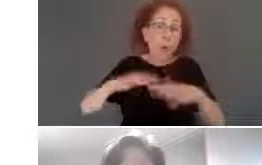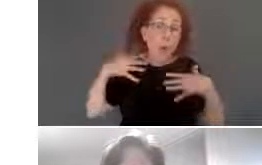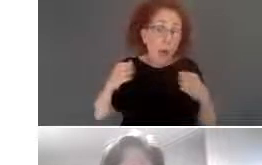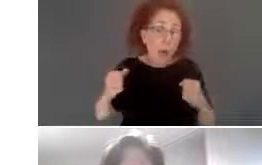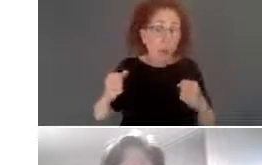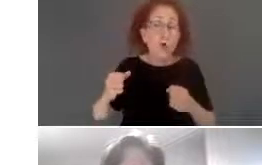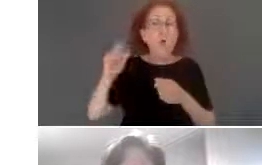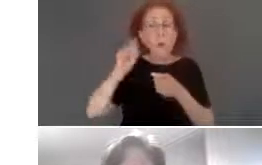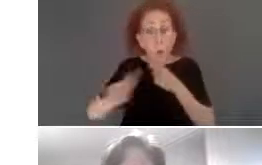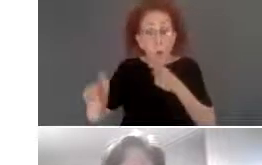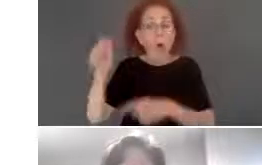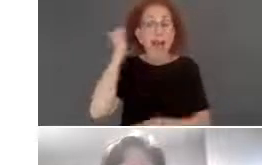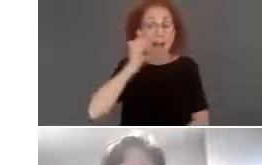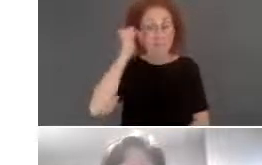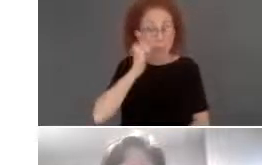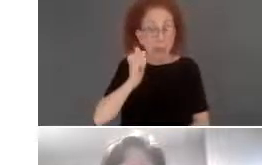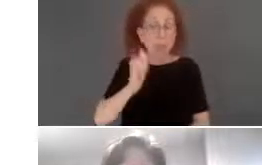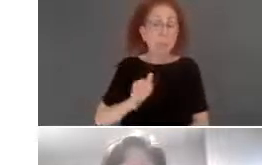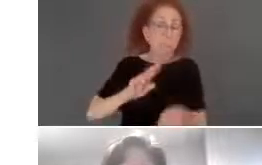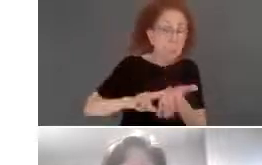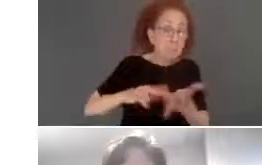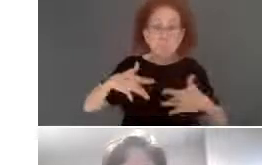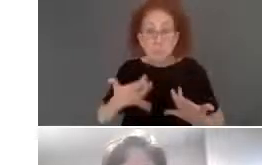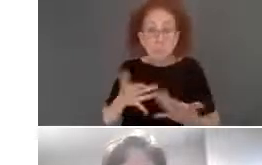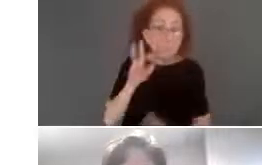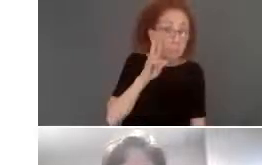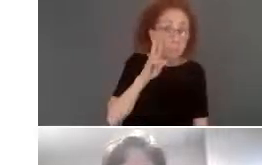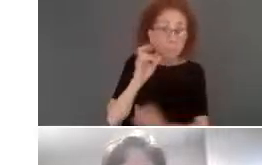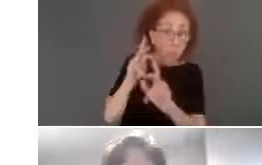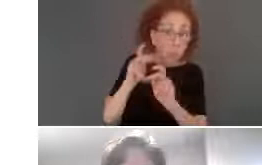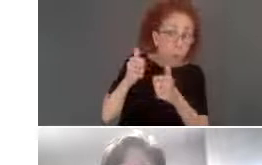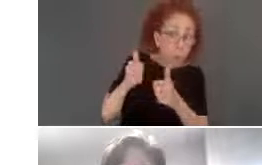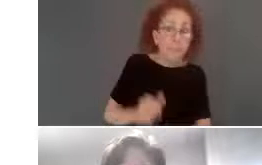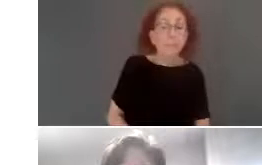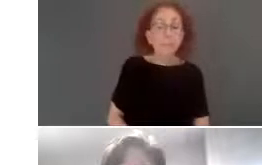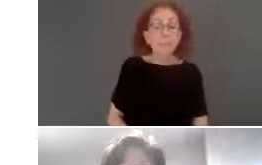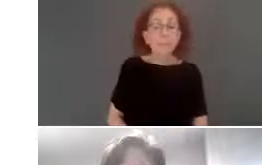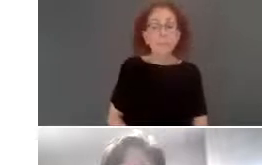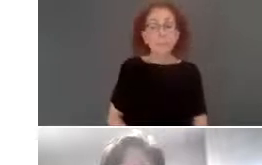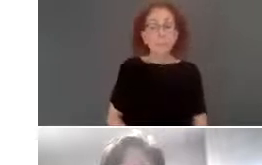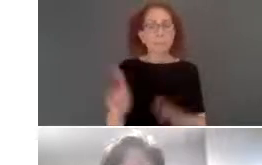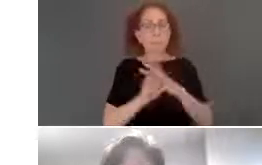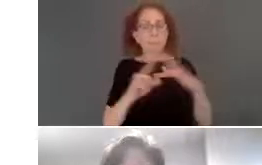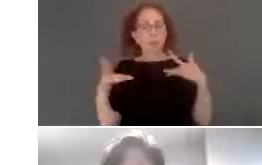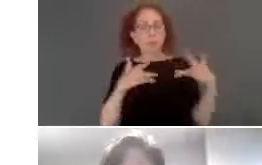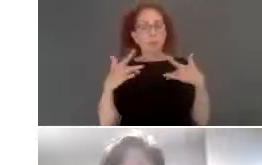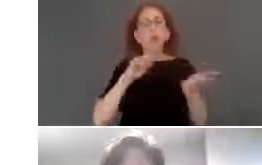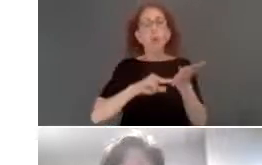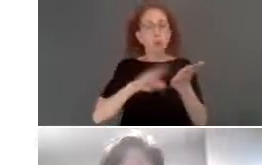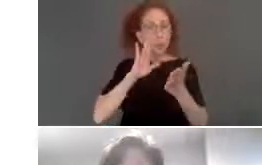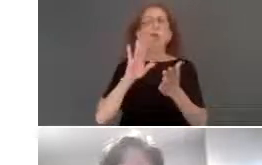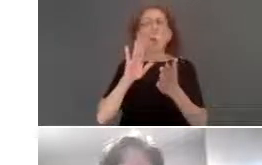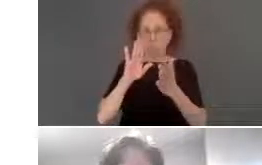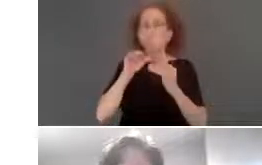the individual every day just to make sure the person is okay. If there is a concern, the nurse will go up to the room to